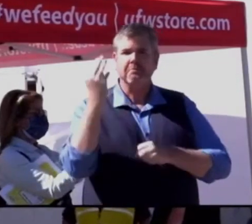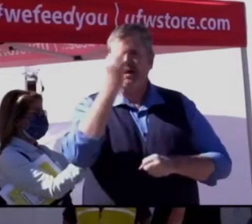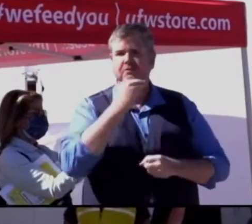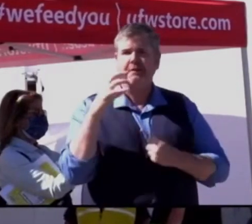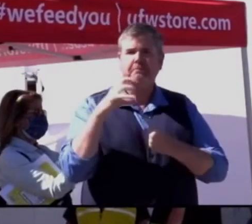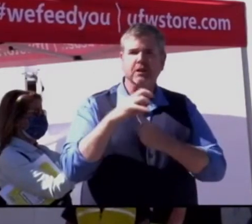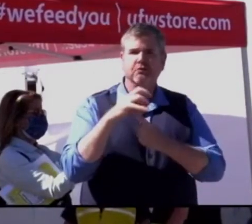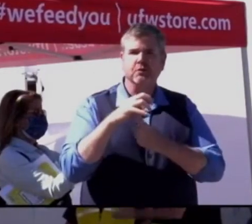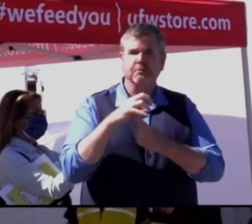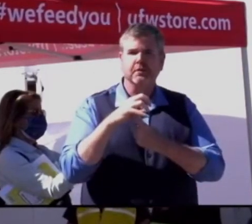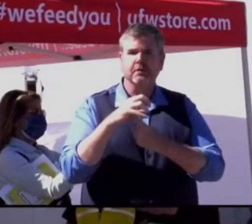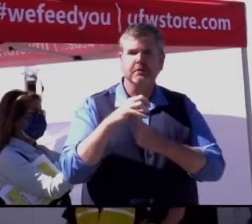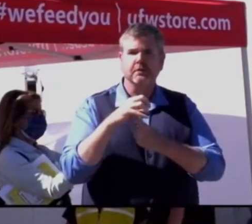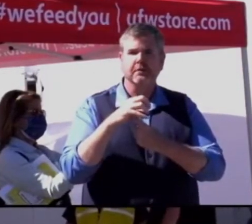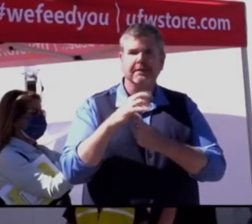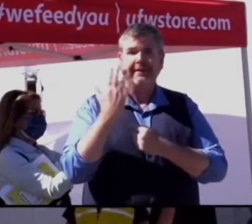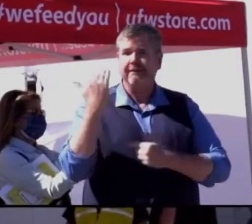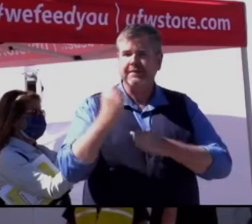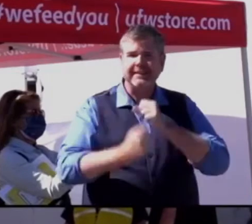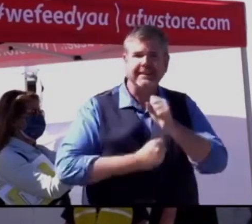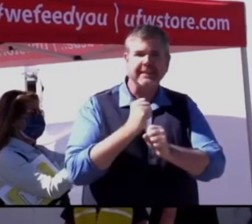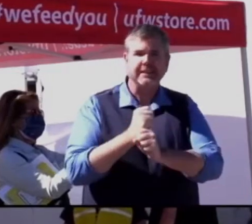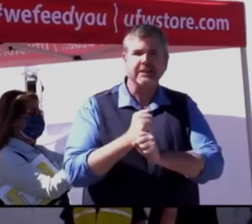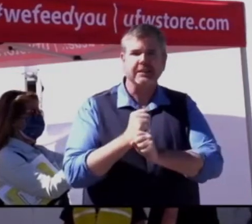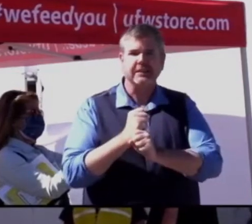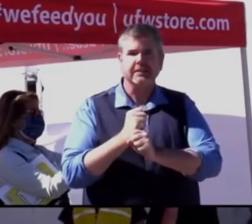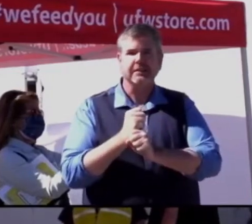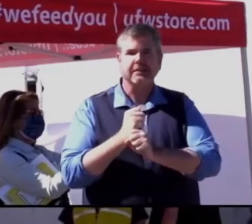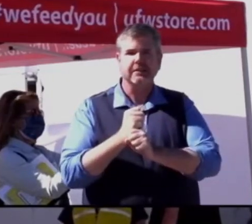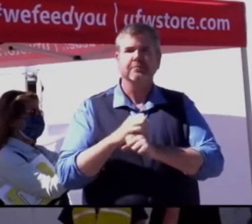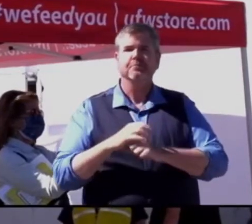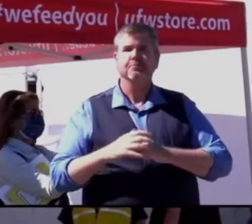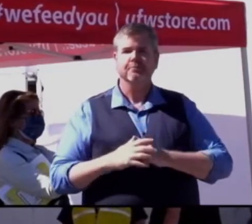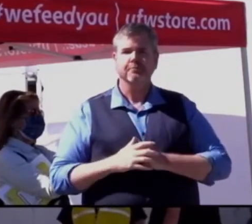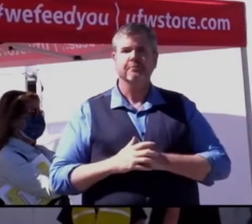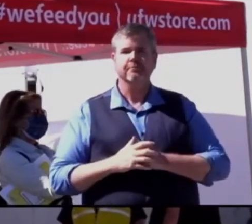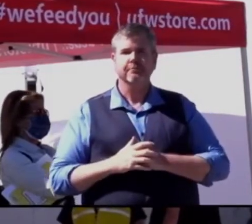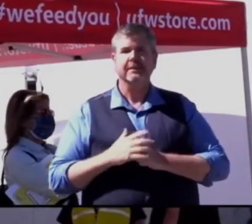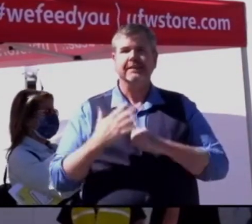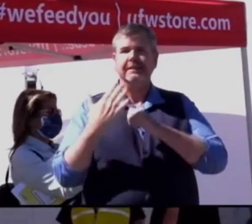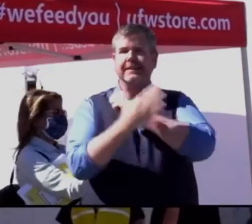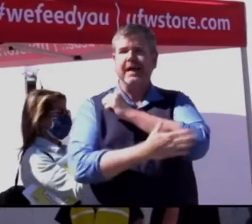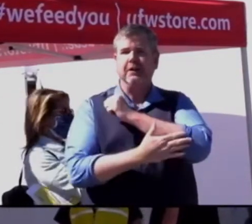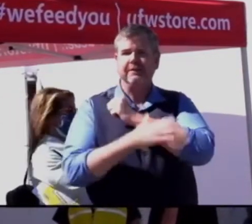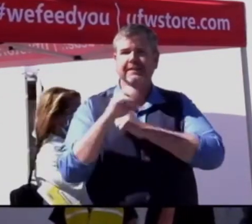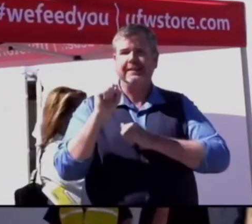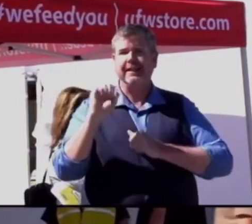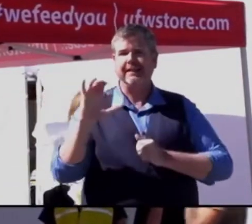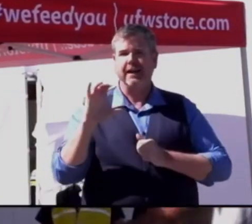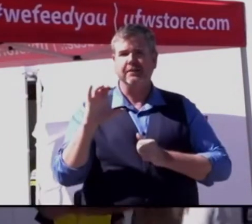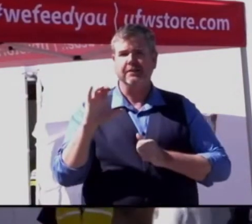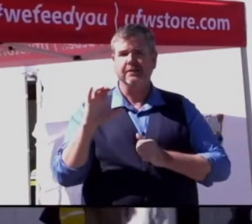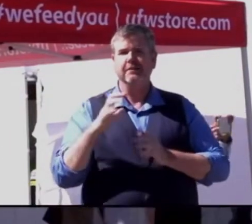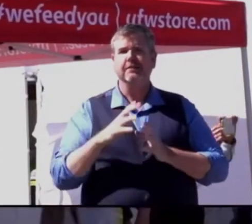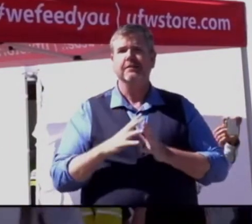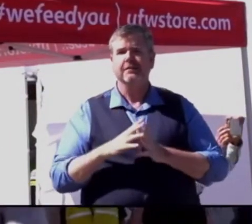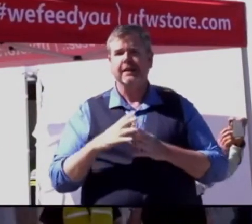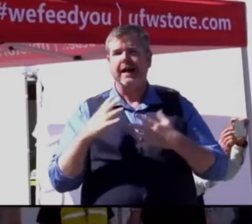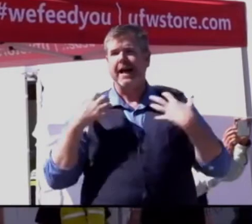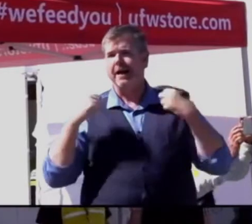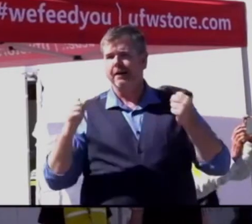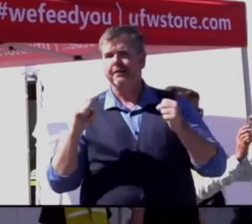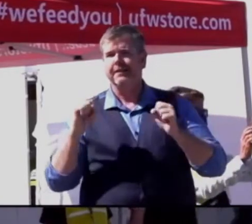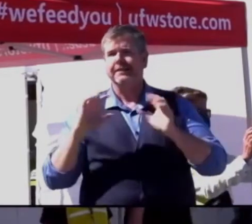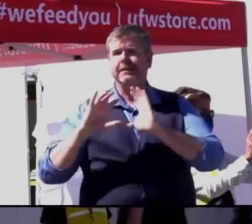18 years. So I would like to say thank you to County of Santa Clara Health Department and